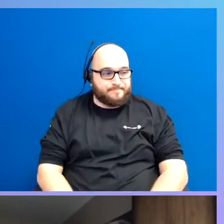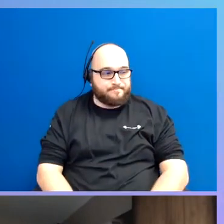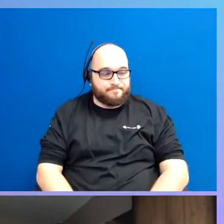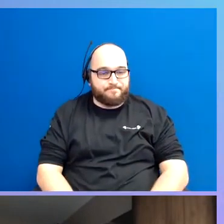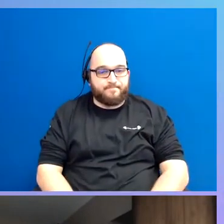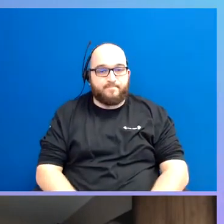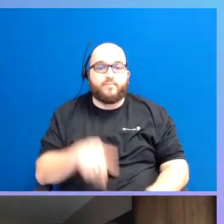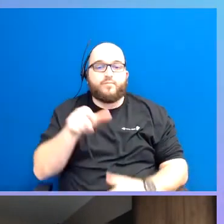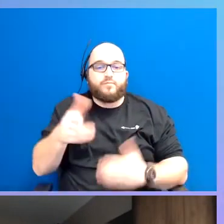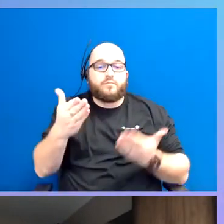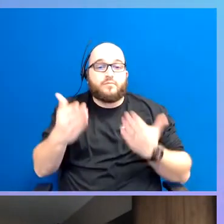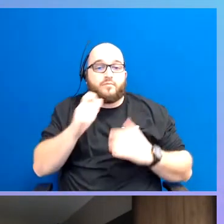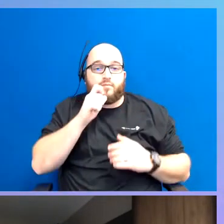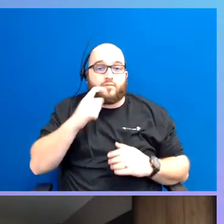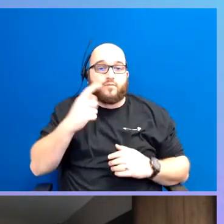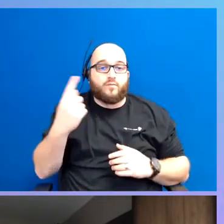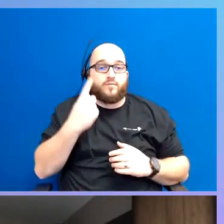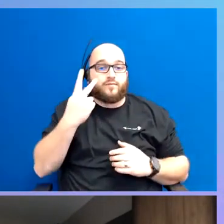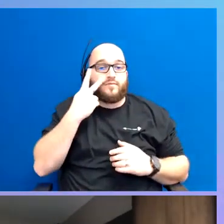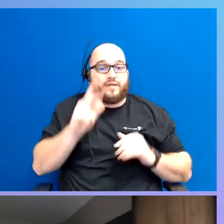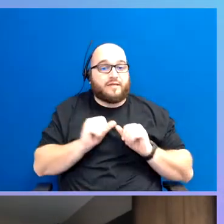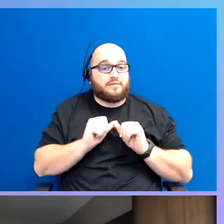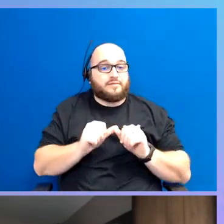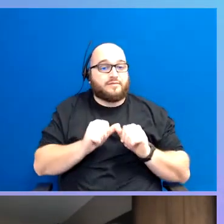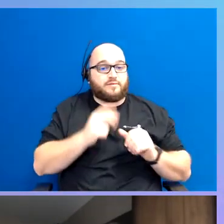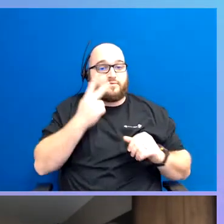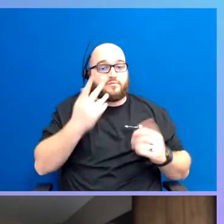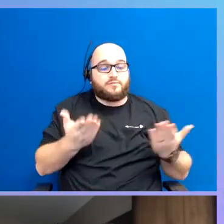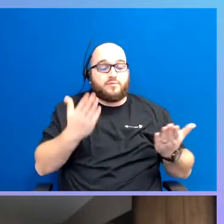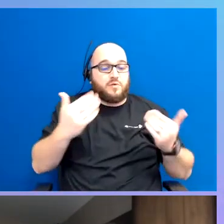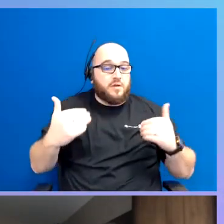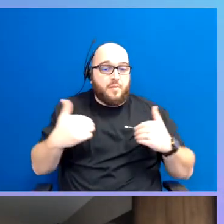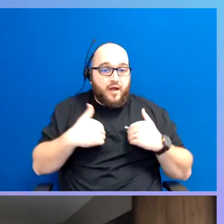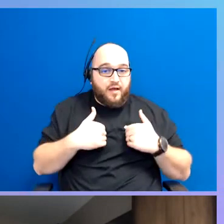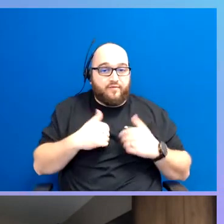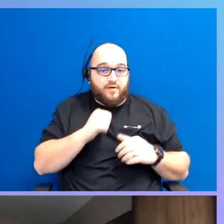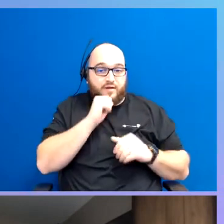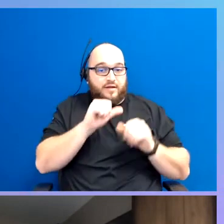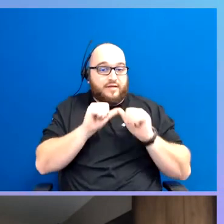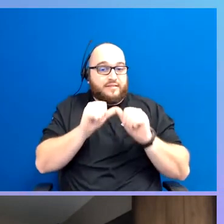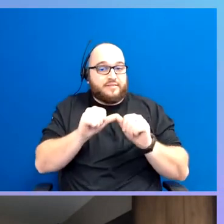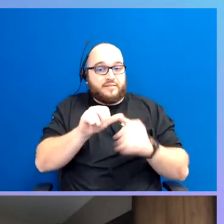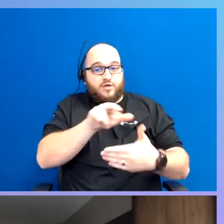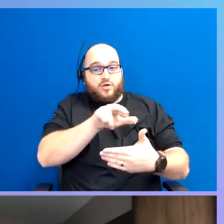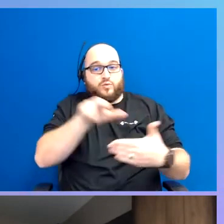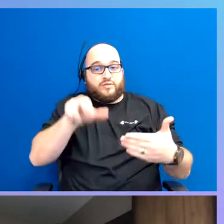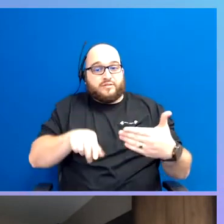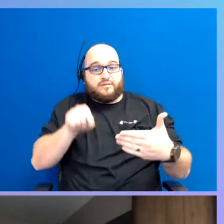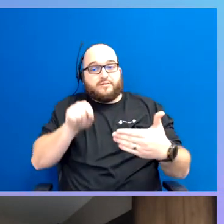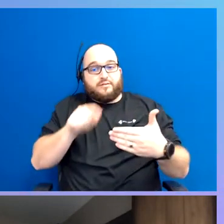You might not always see consistent results, though. You might have inconsistent results